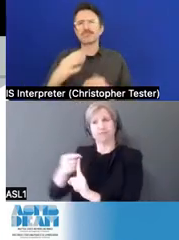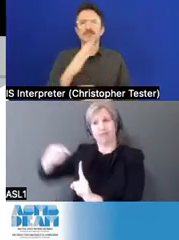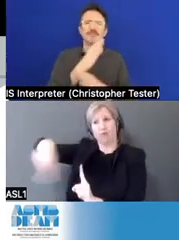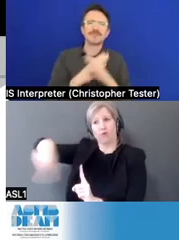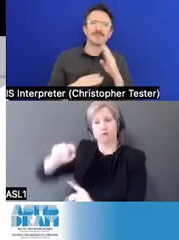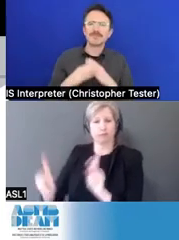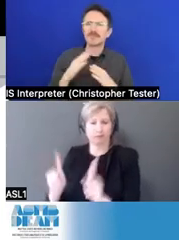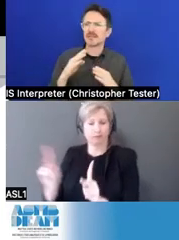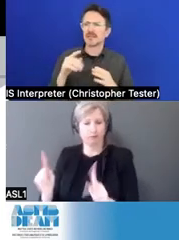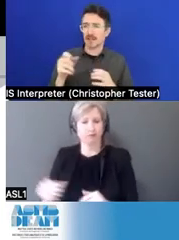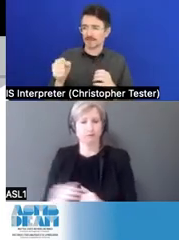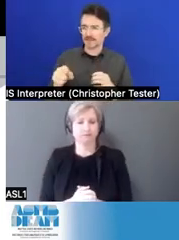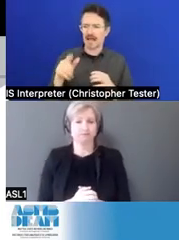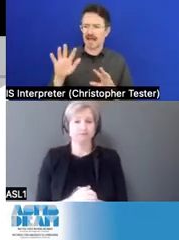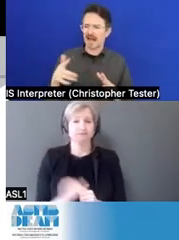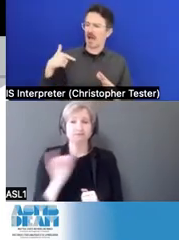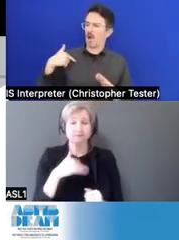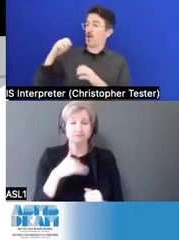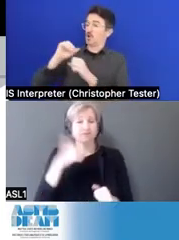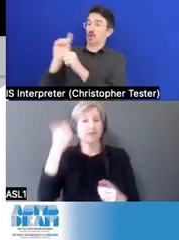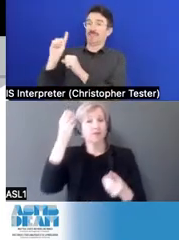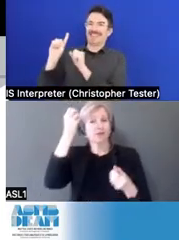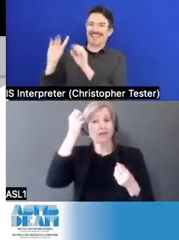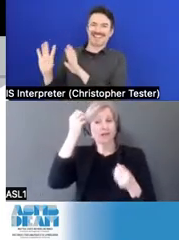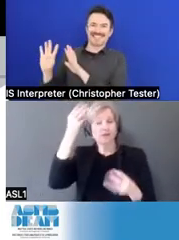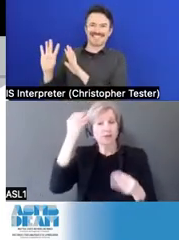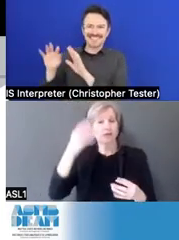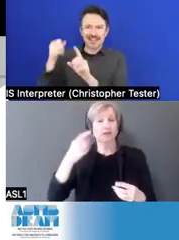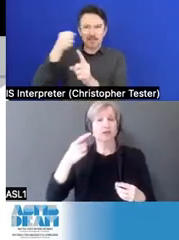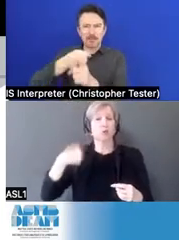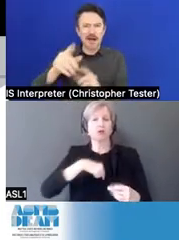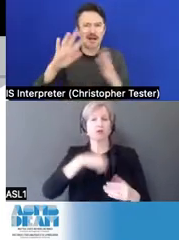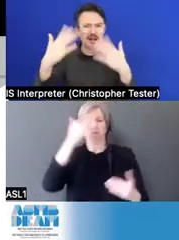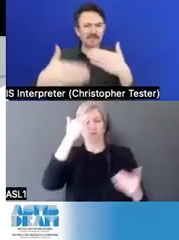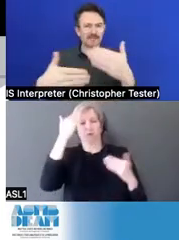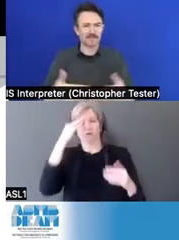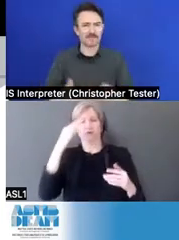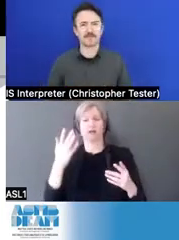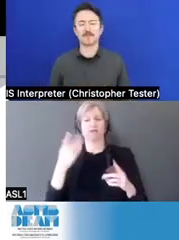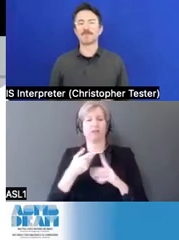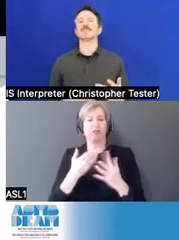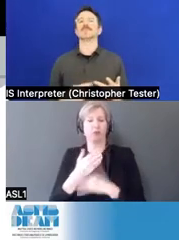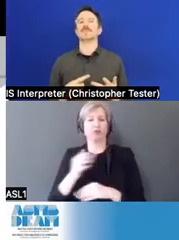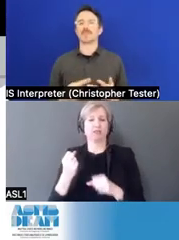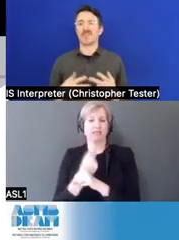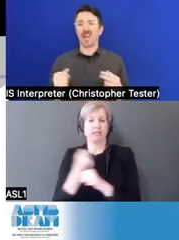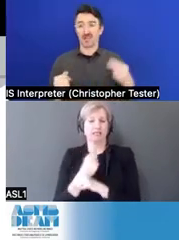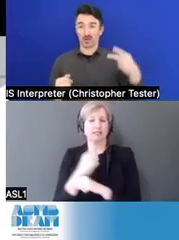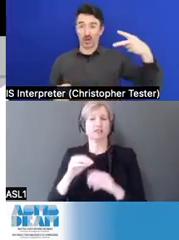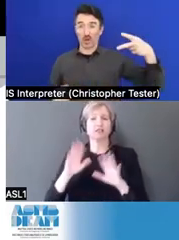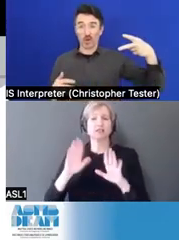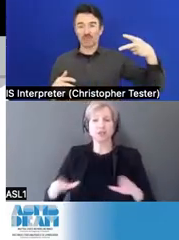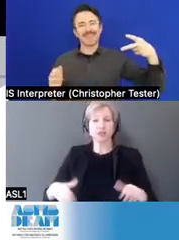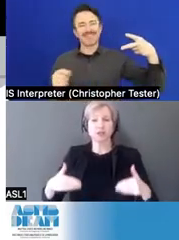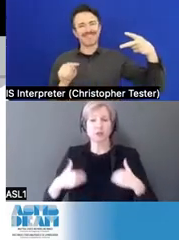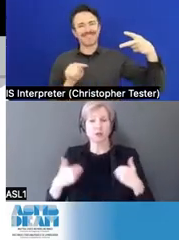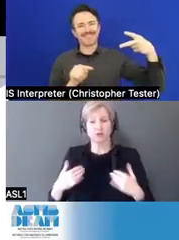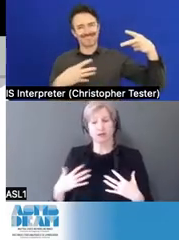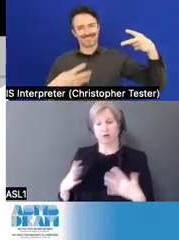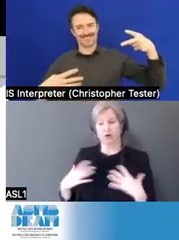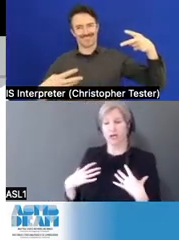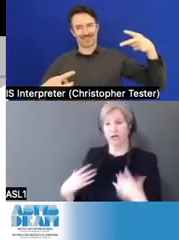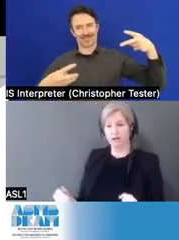in addition to other data sources that many of us are familiar at Statistics Canada on child and youth health and